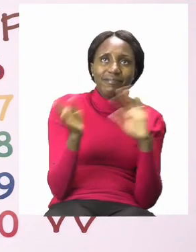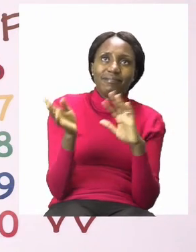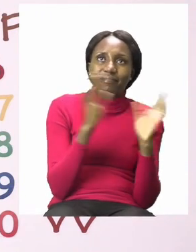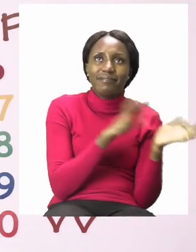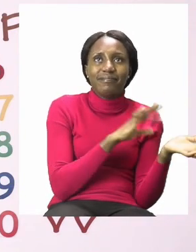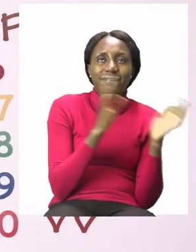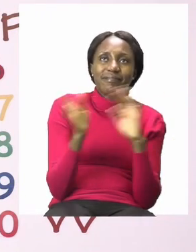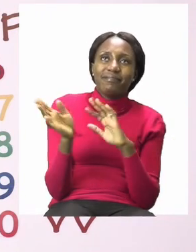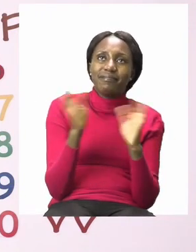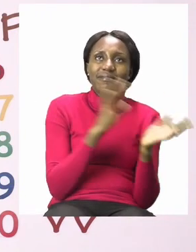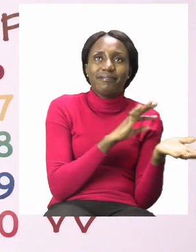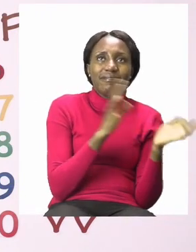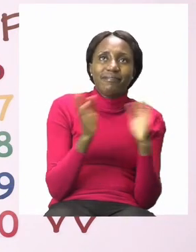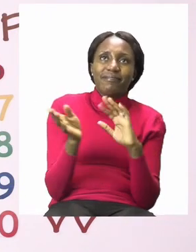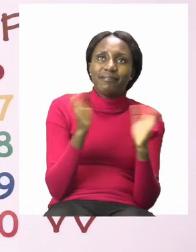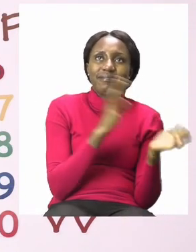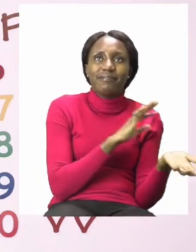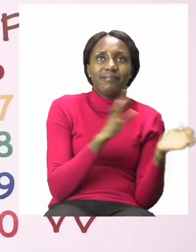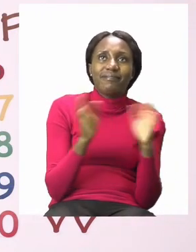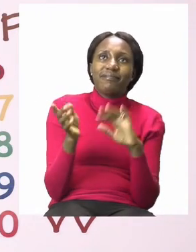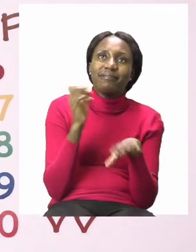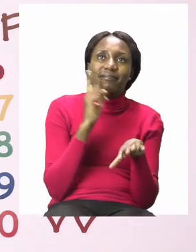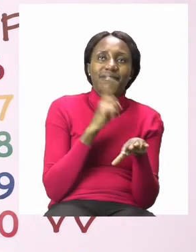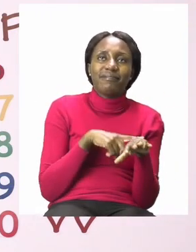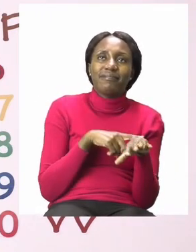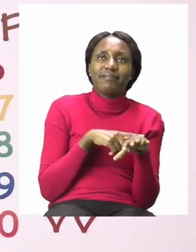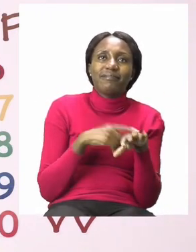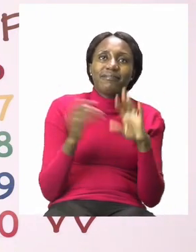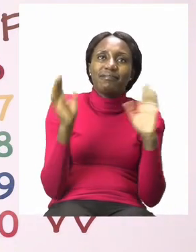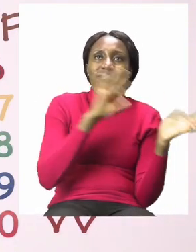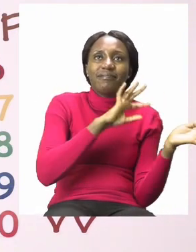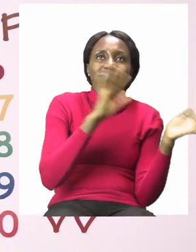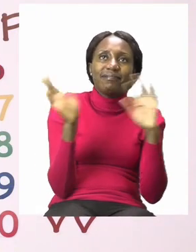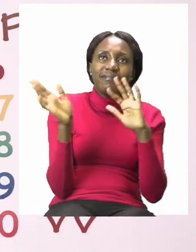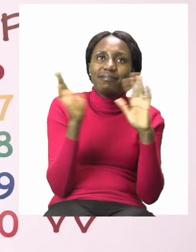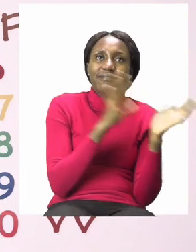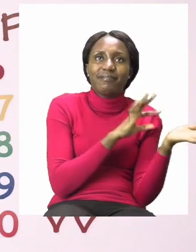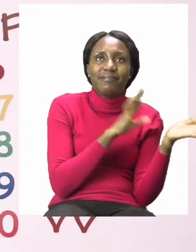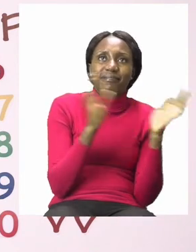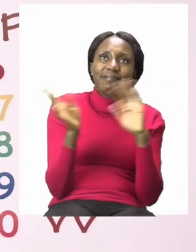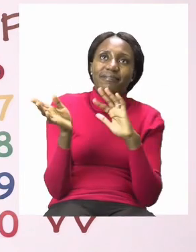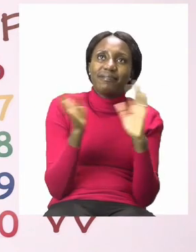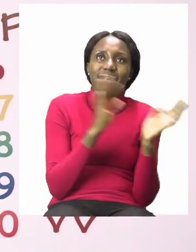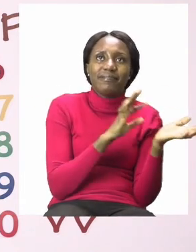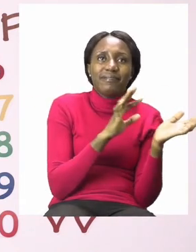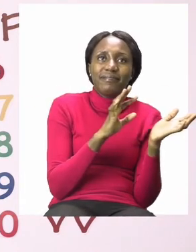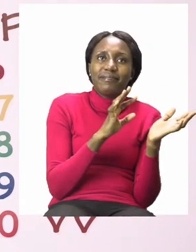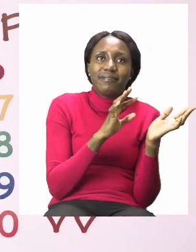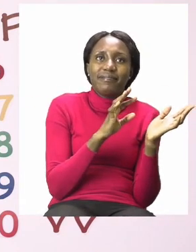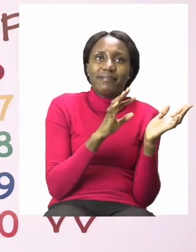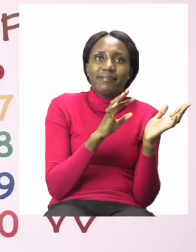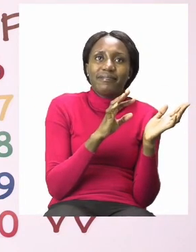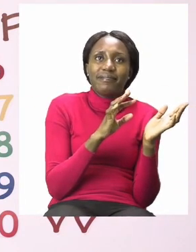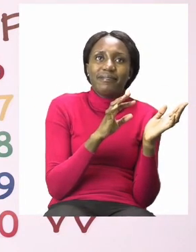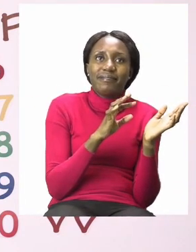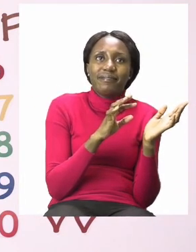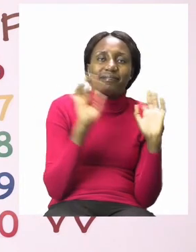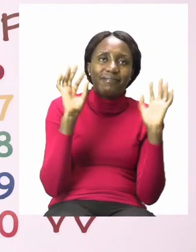Goodbye, goodbye. It's time to say goodbye.